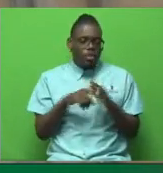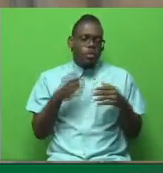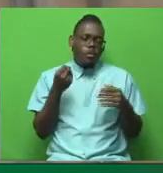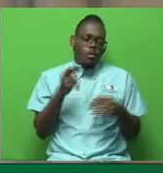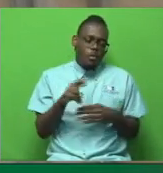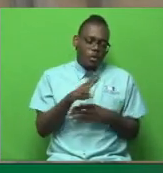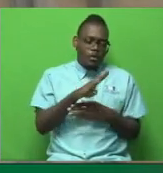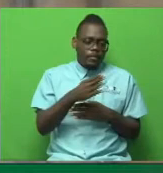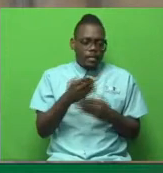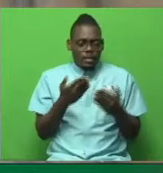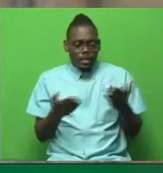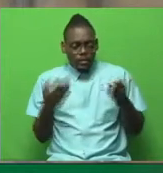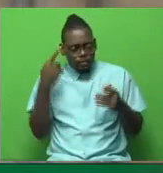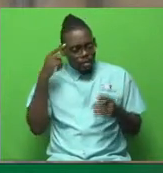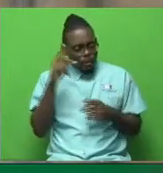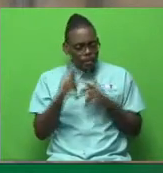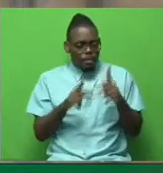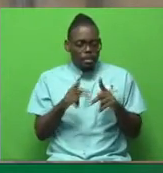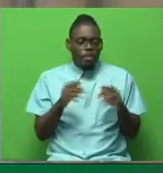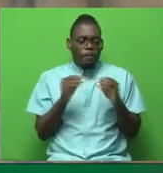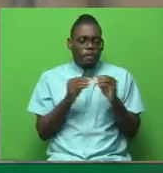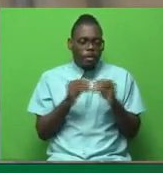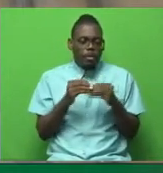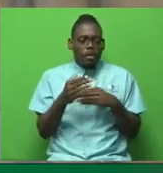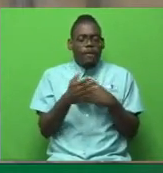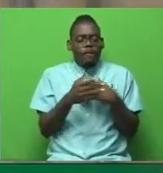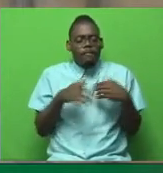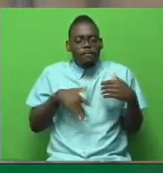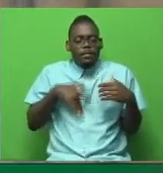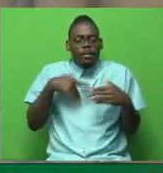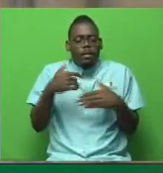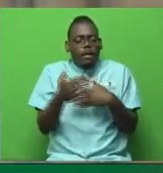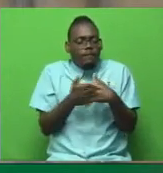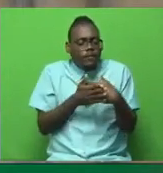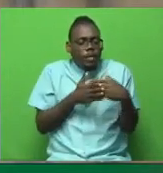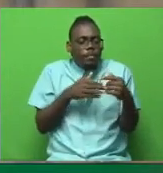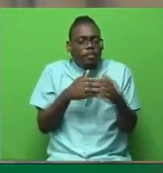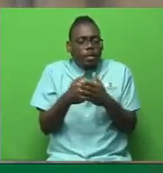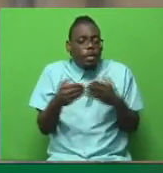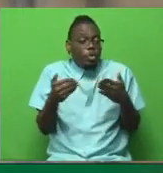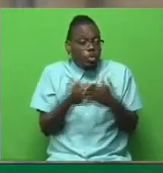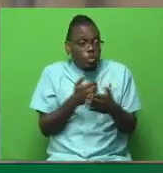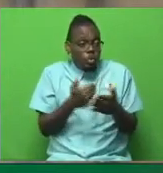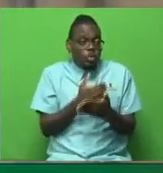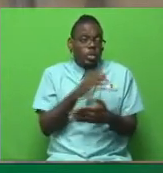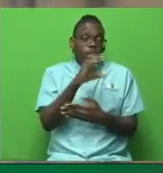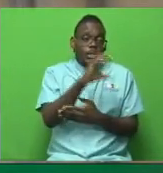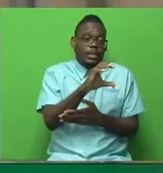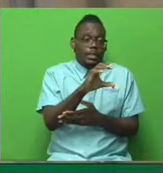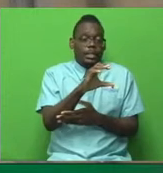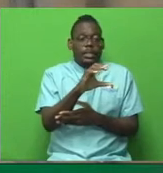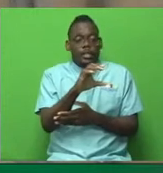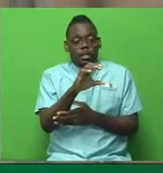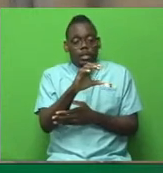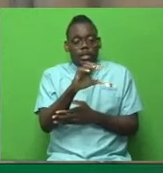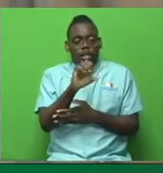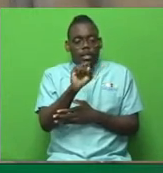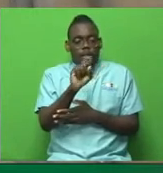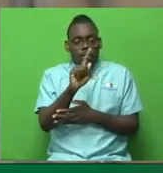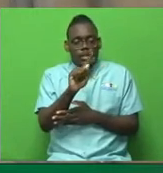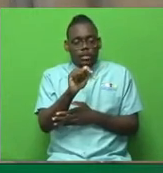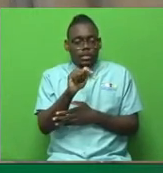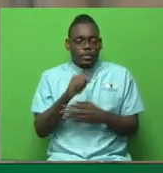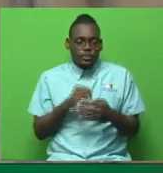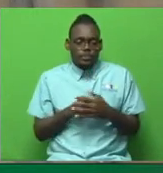installing a new 128 slice City before you end at Port of Spain to supplement the container